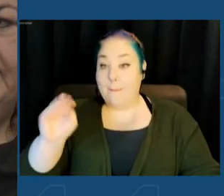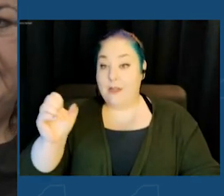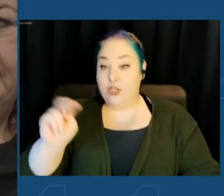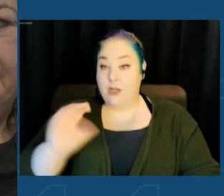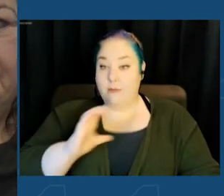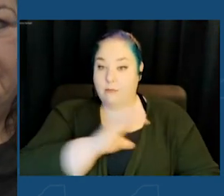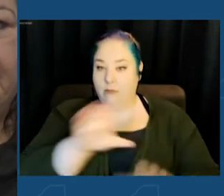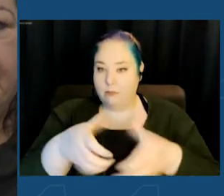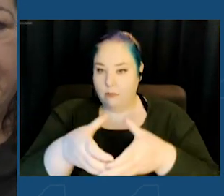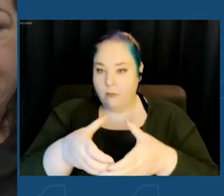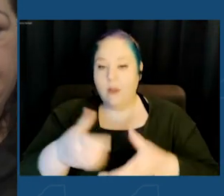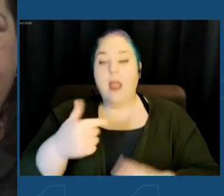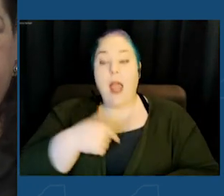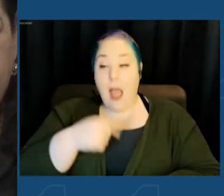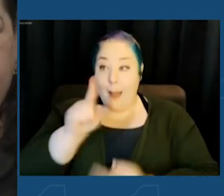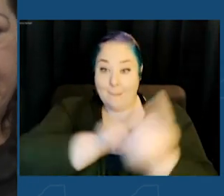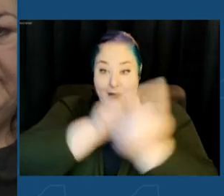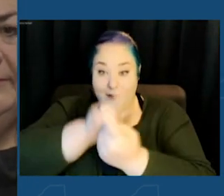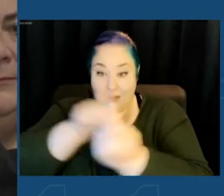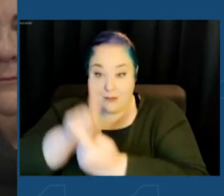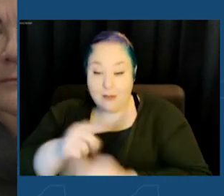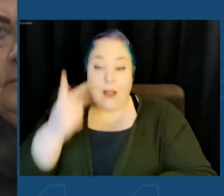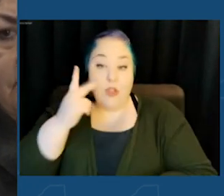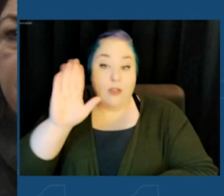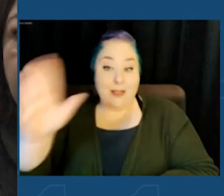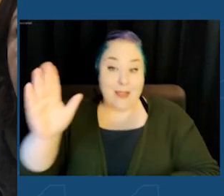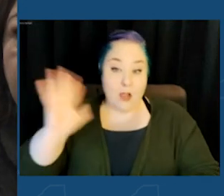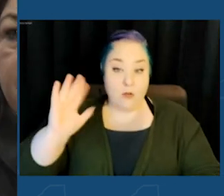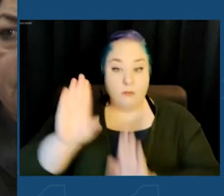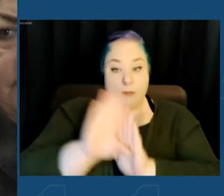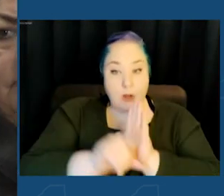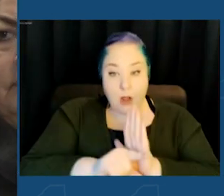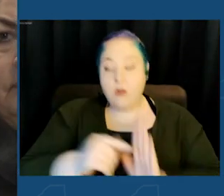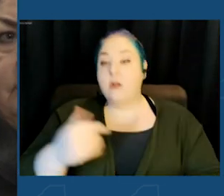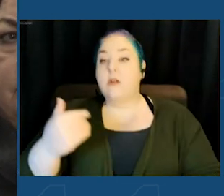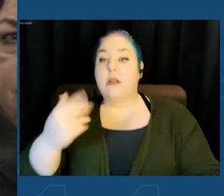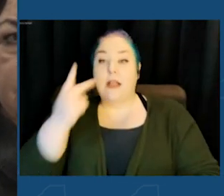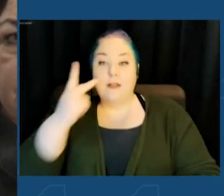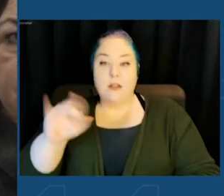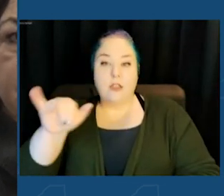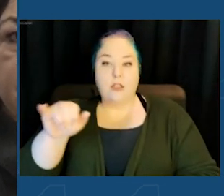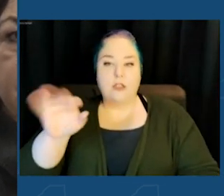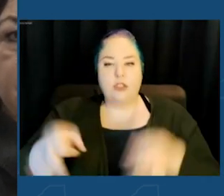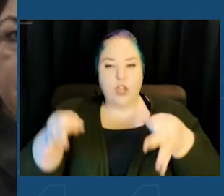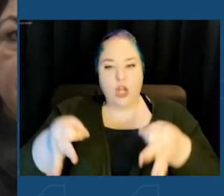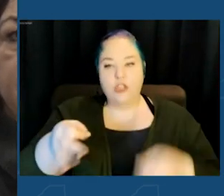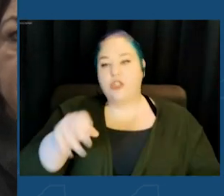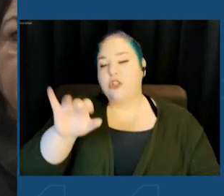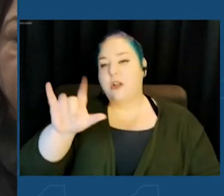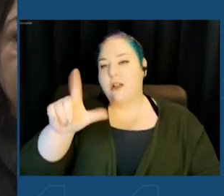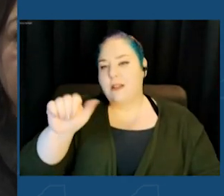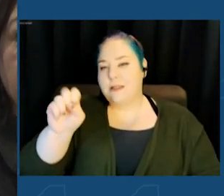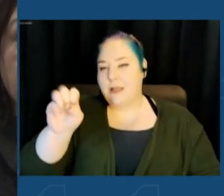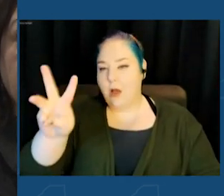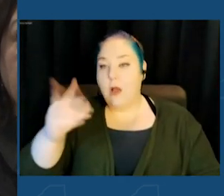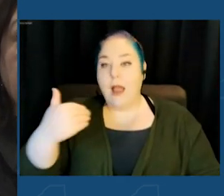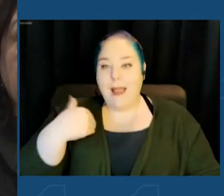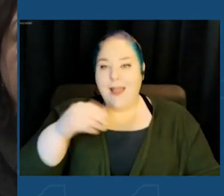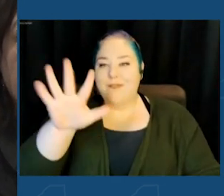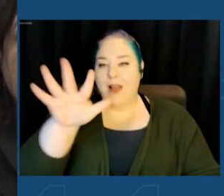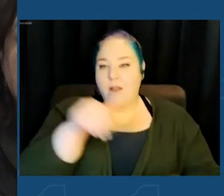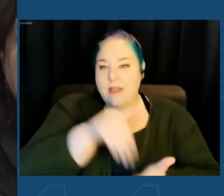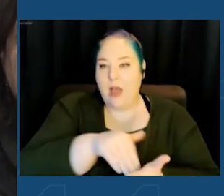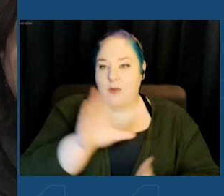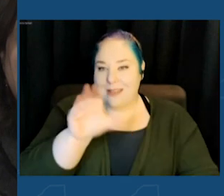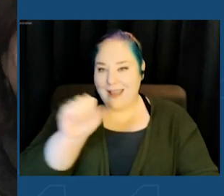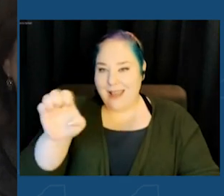I also looked at their records some had lengthy records judge LaSalle has over 5 000 cases that he has been